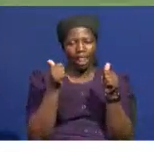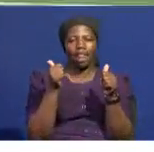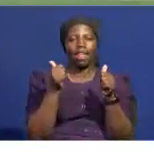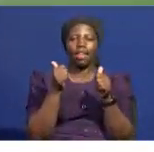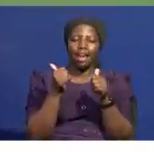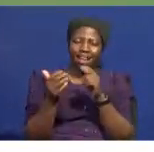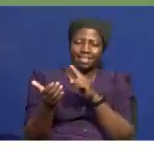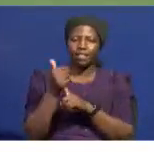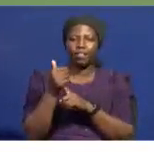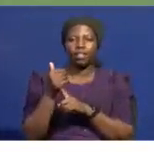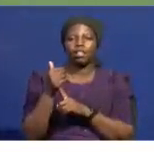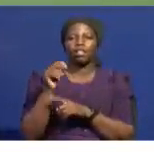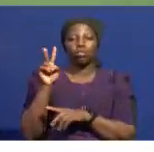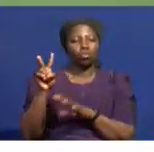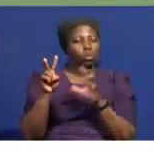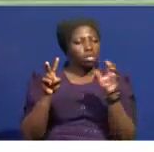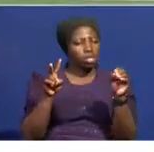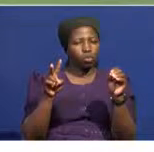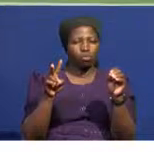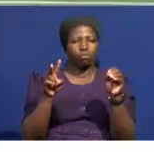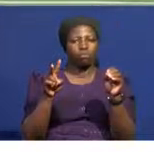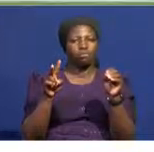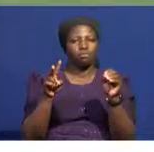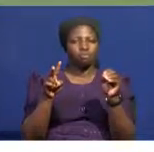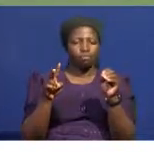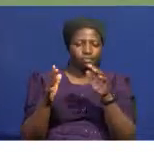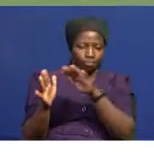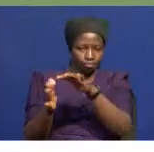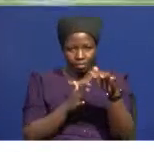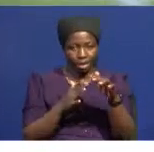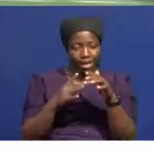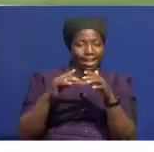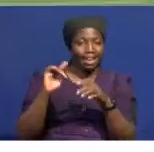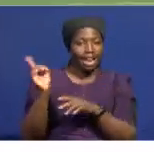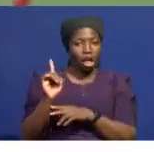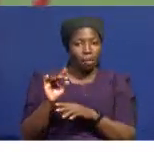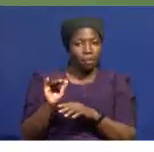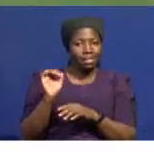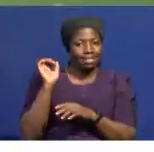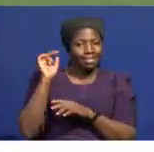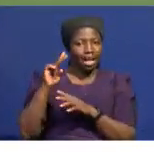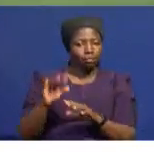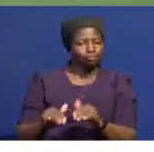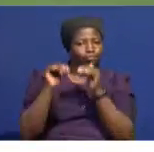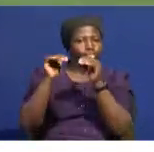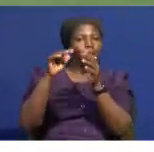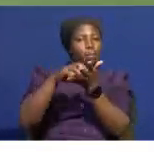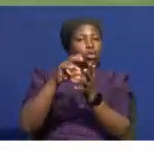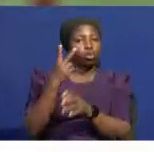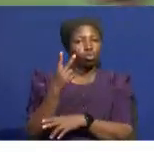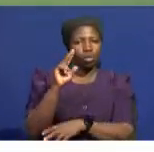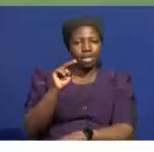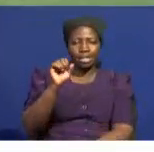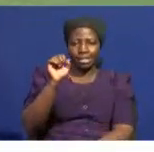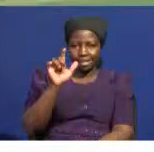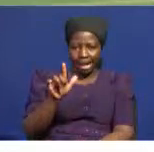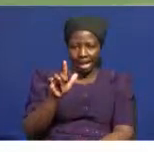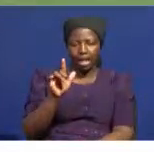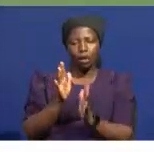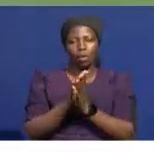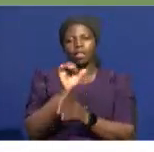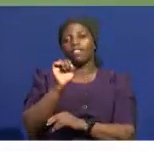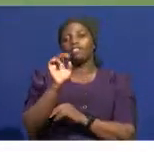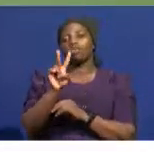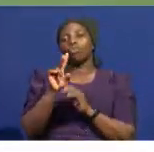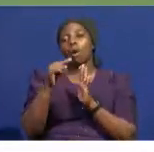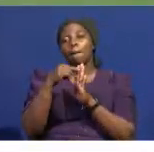forcing a 2-0 full-time score. After the win, Nairobi Stars moved to the second place of the NSL league table on 52